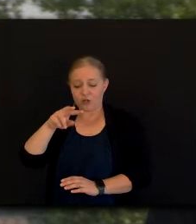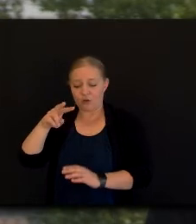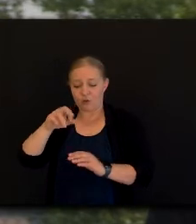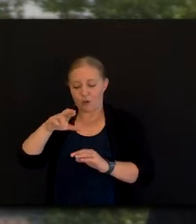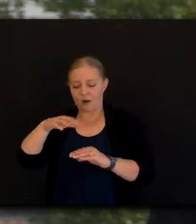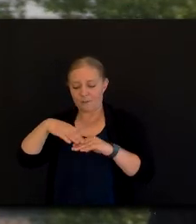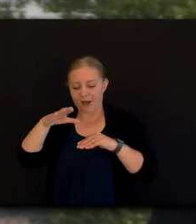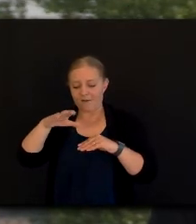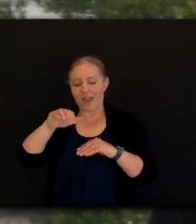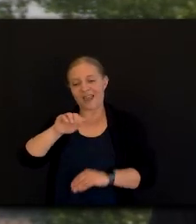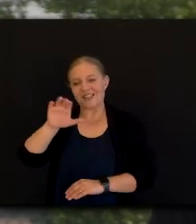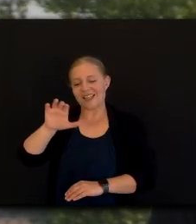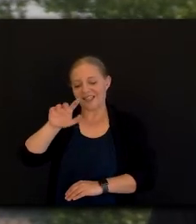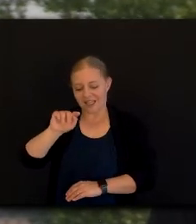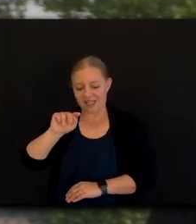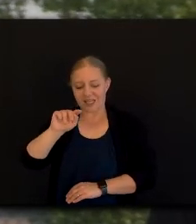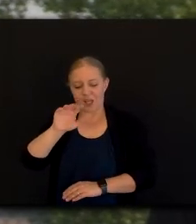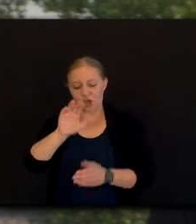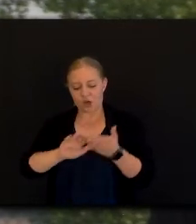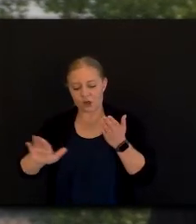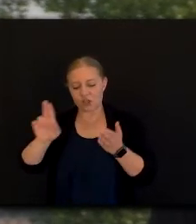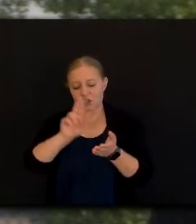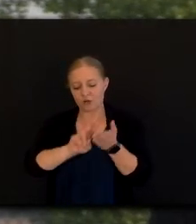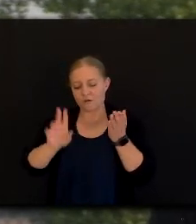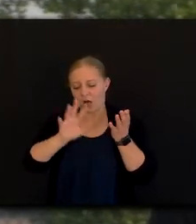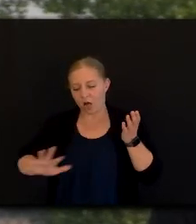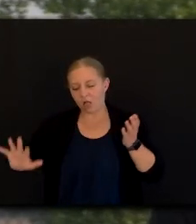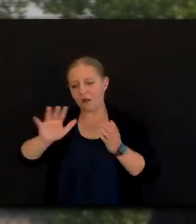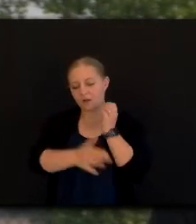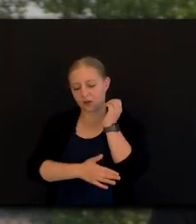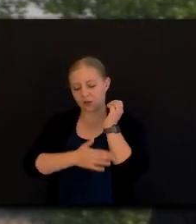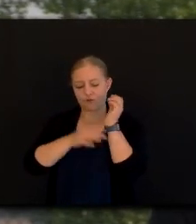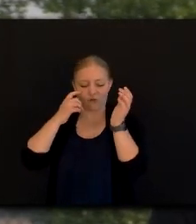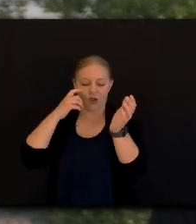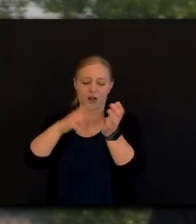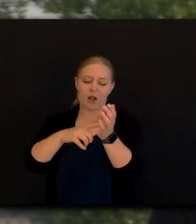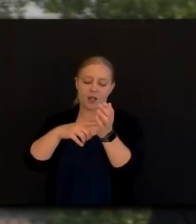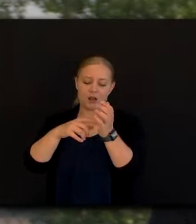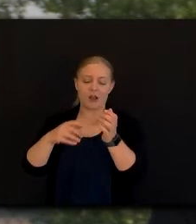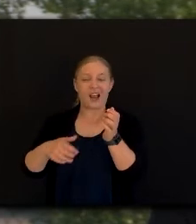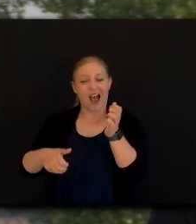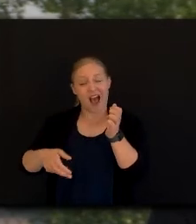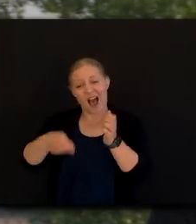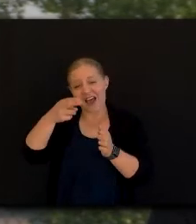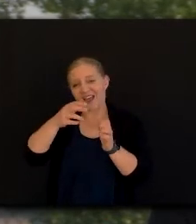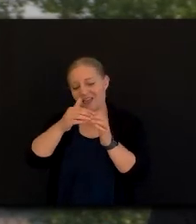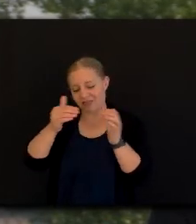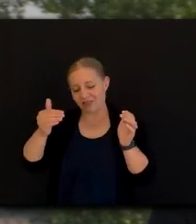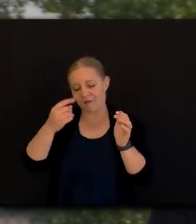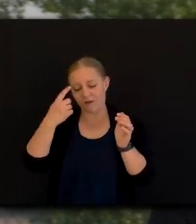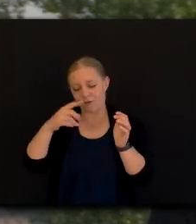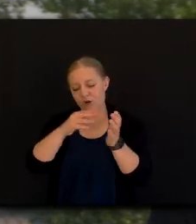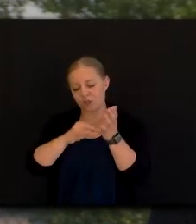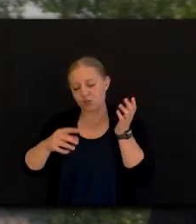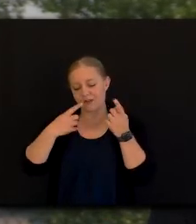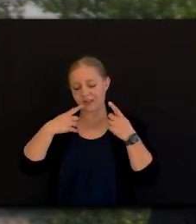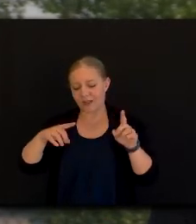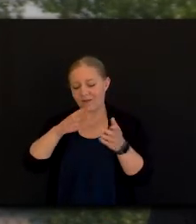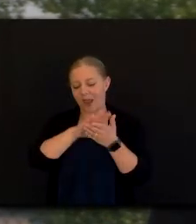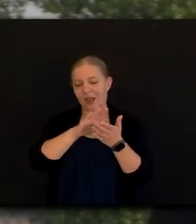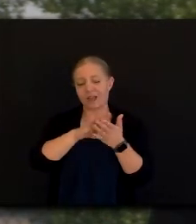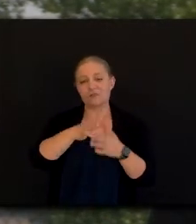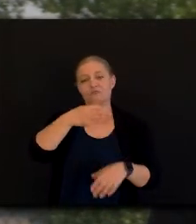ACT. Colleges and universities across the country have recognized the consistently high level of student achievement and